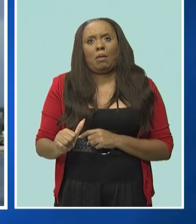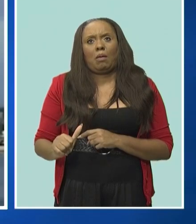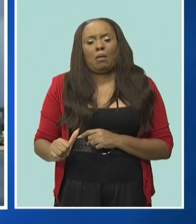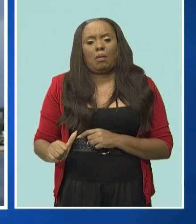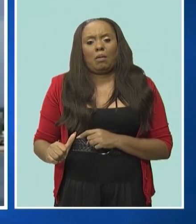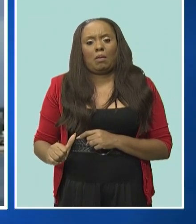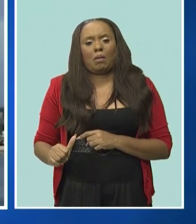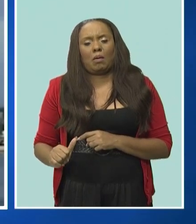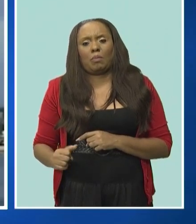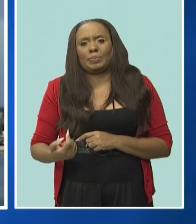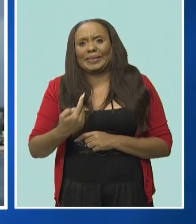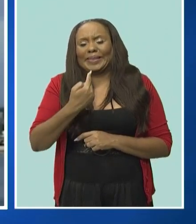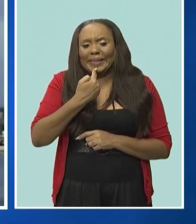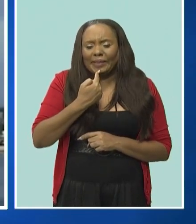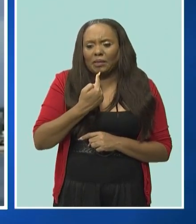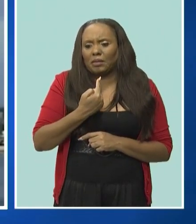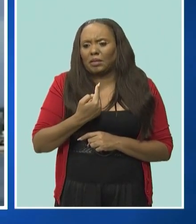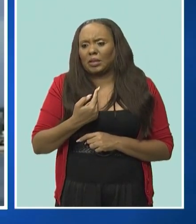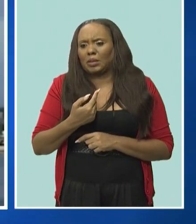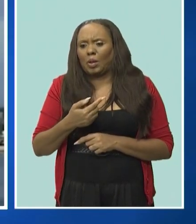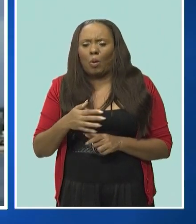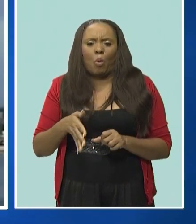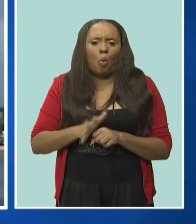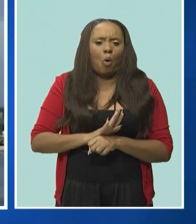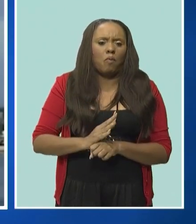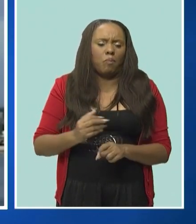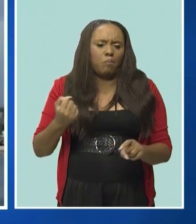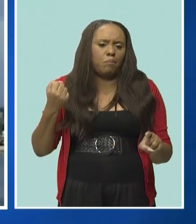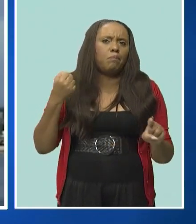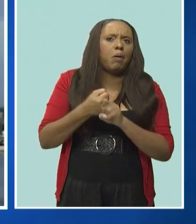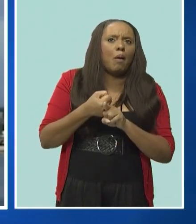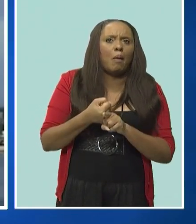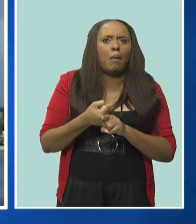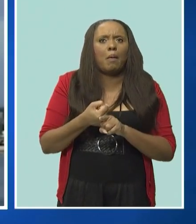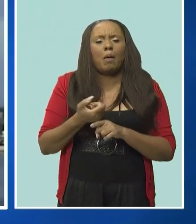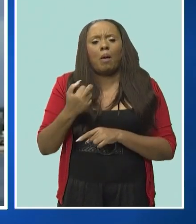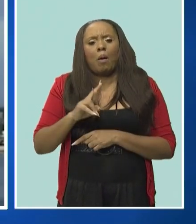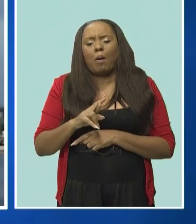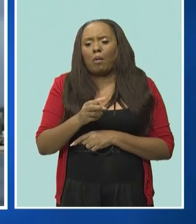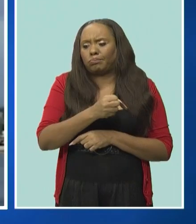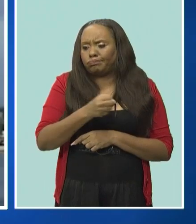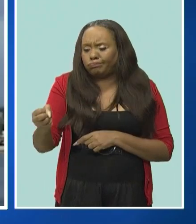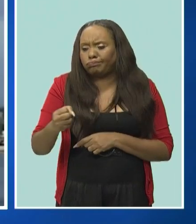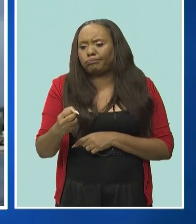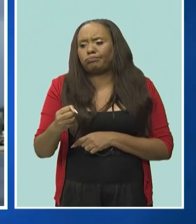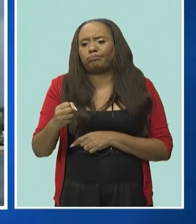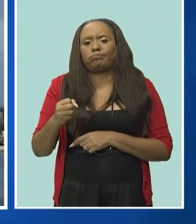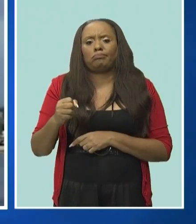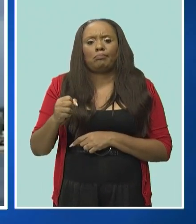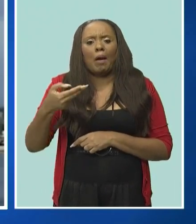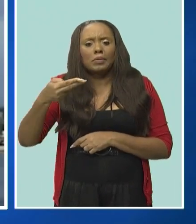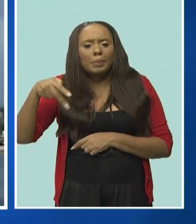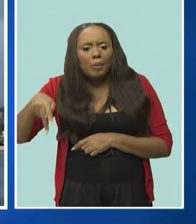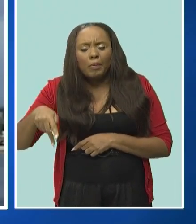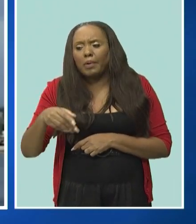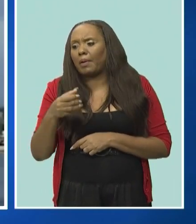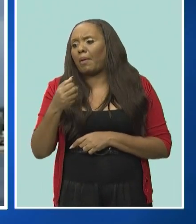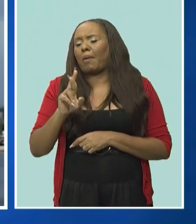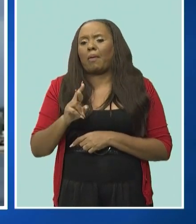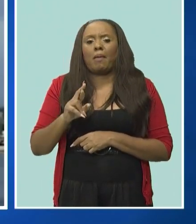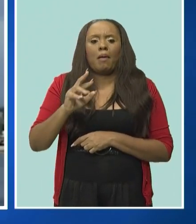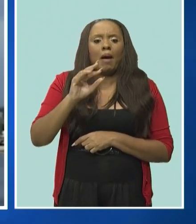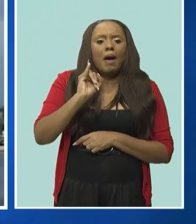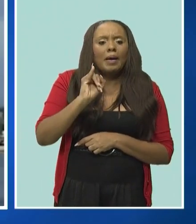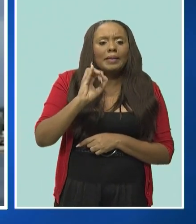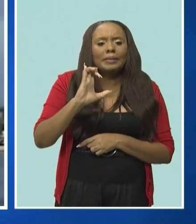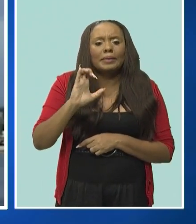up in hospital or acute care or intensive care setting, as we had